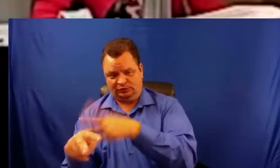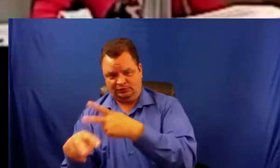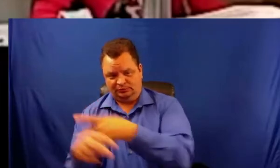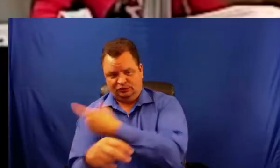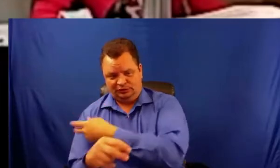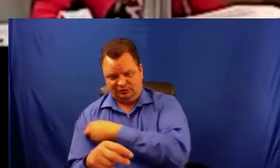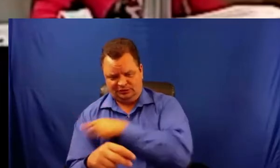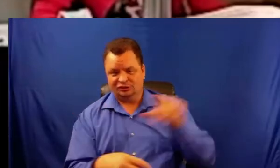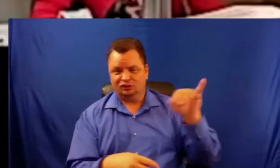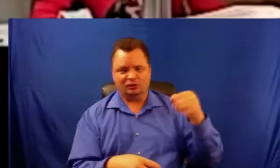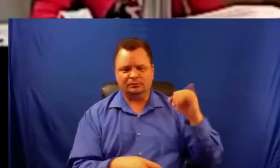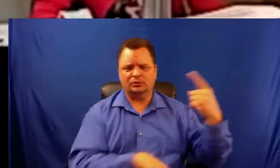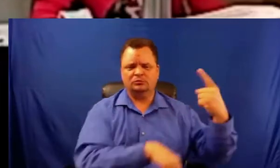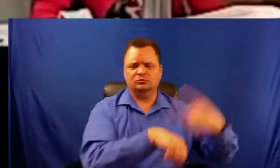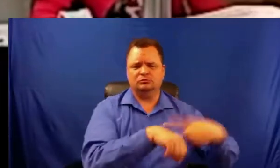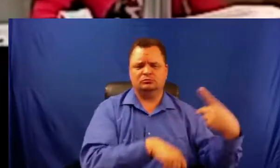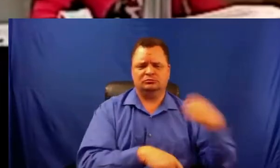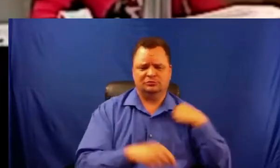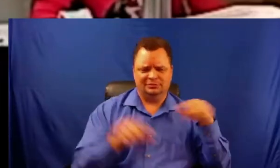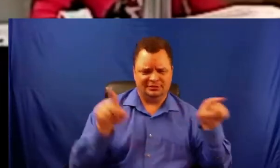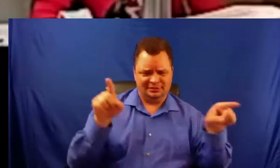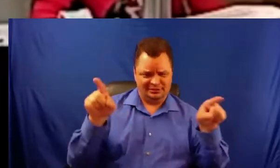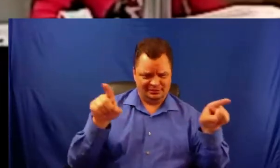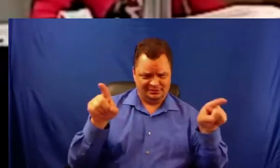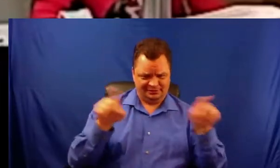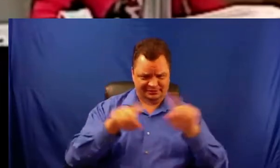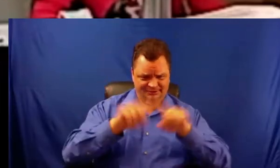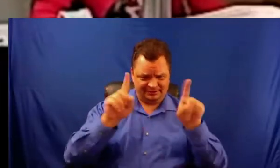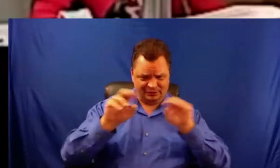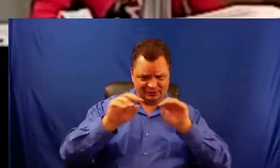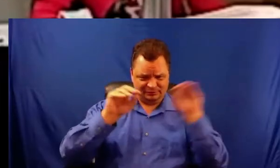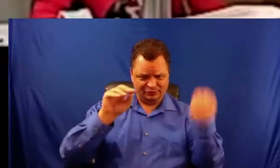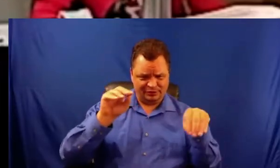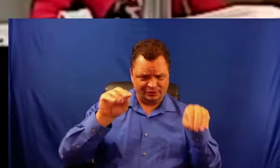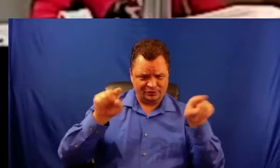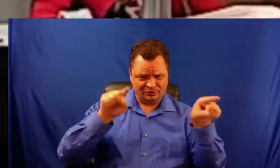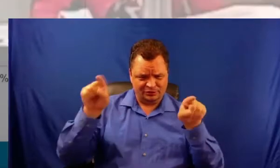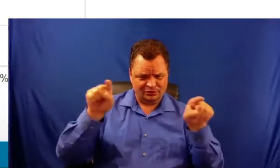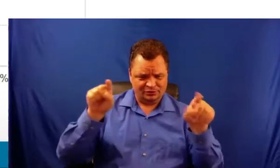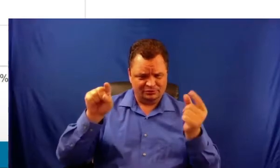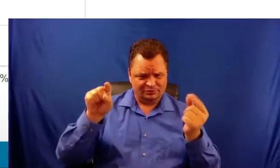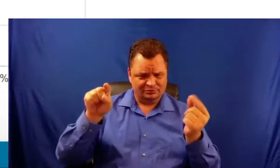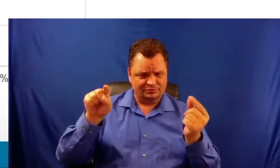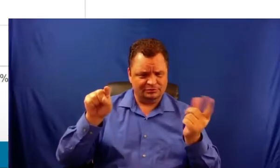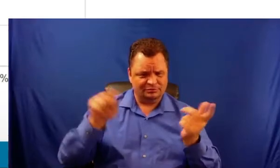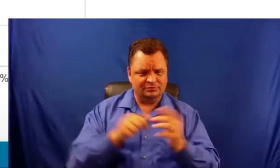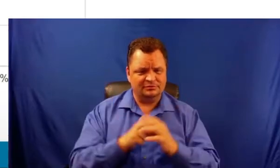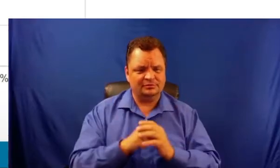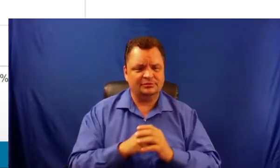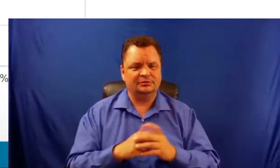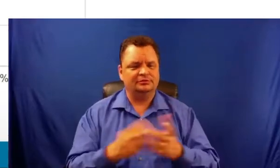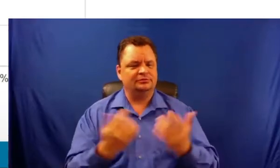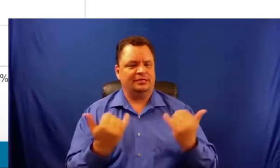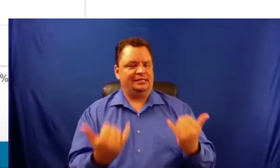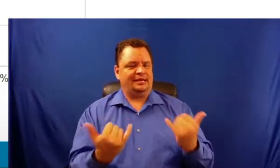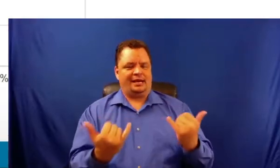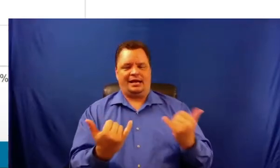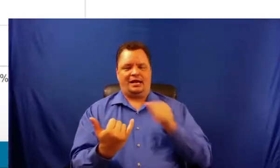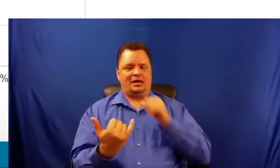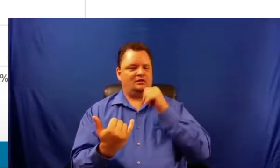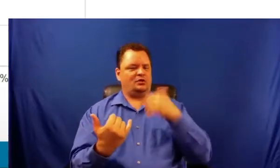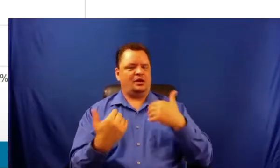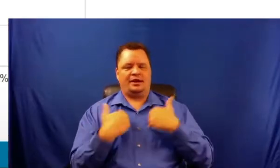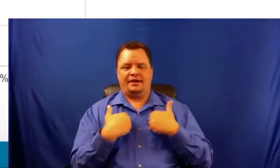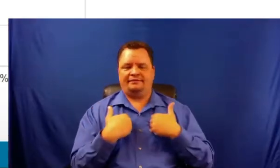there's any difference? I currently don't. One of the challenges that we have with the the data that we get on the mRNA vaccines, particularly the Pfizer